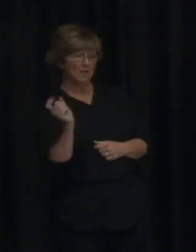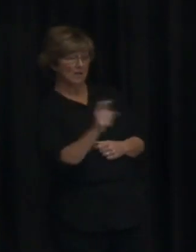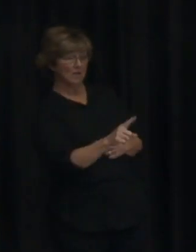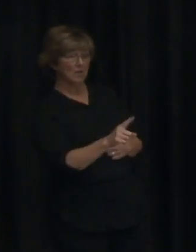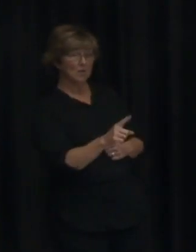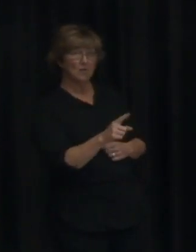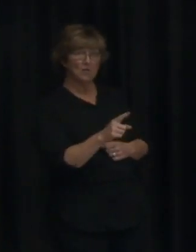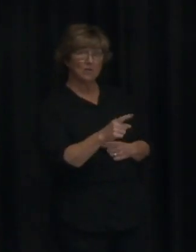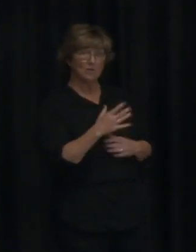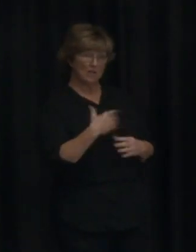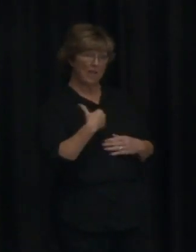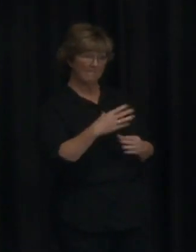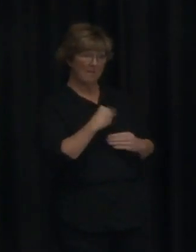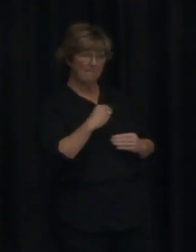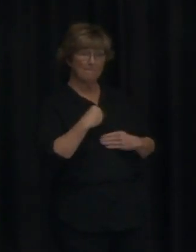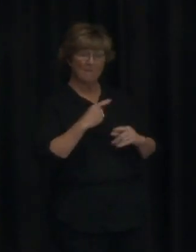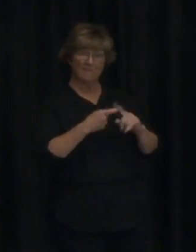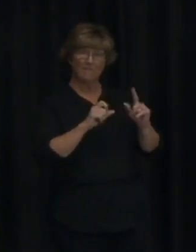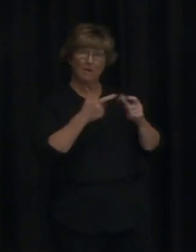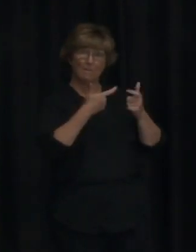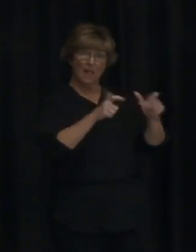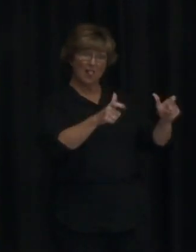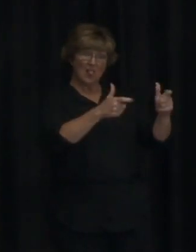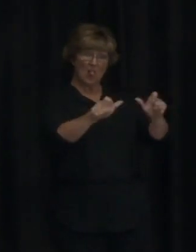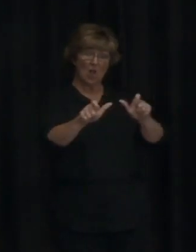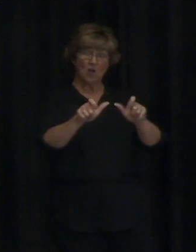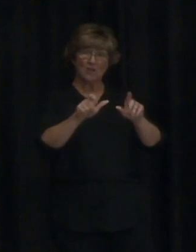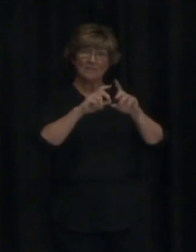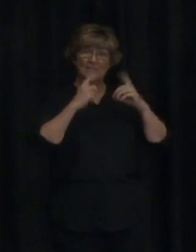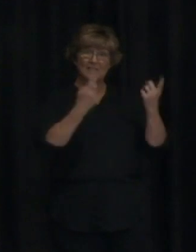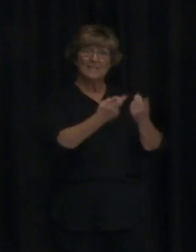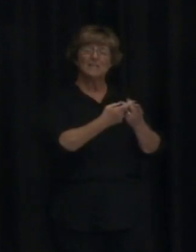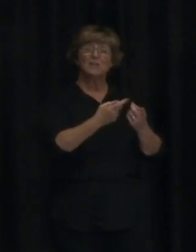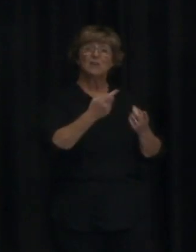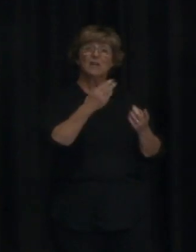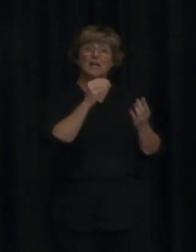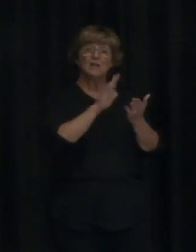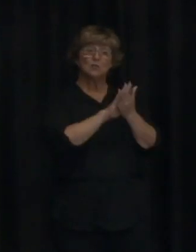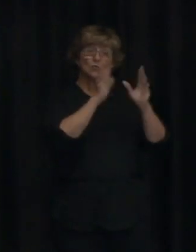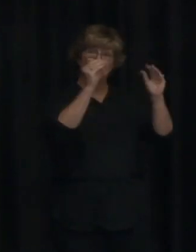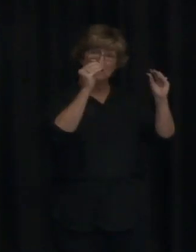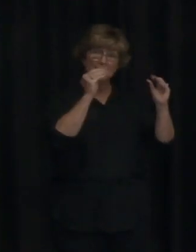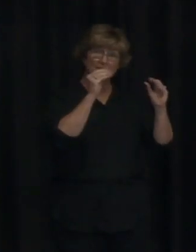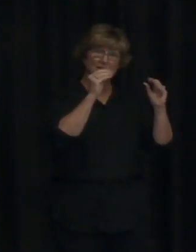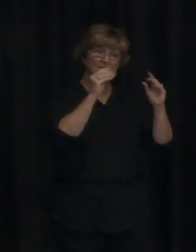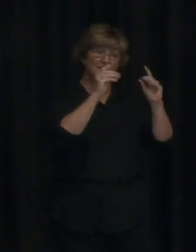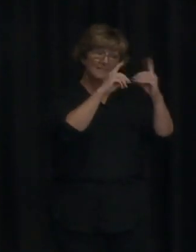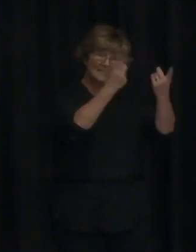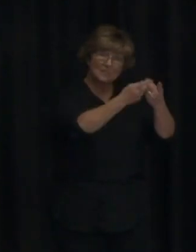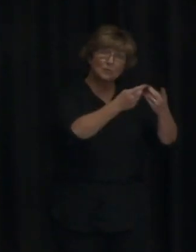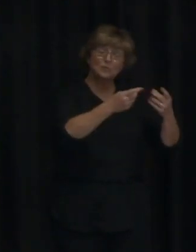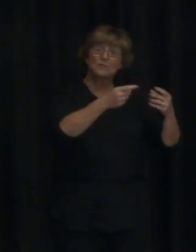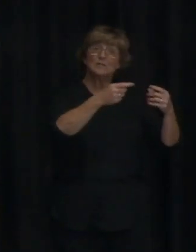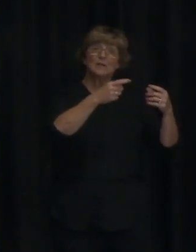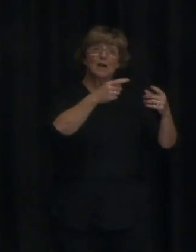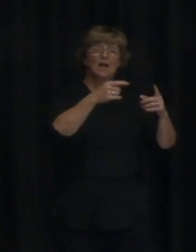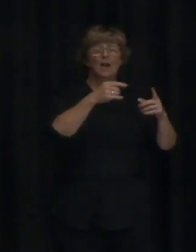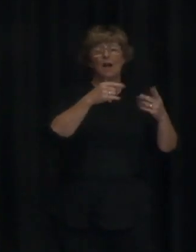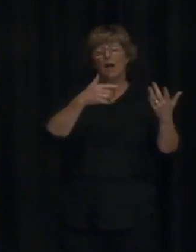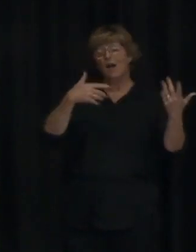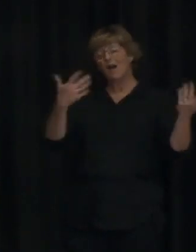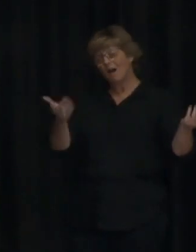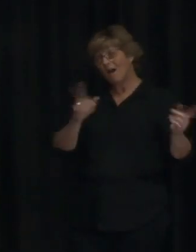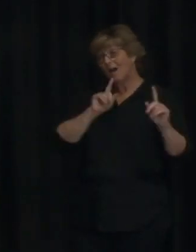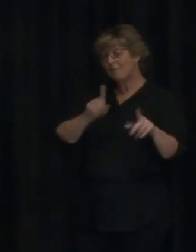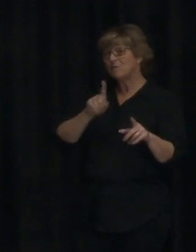that buy-in from those large districts and large teachers unions that I'm you sure, expect they'll actually move forward? Yeah, I'm sure you'll find some people that will have